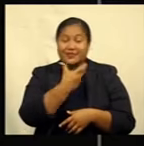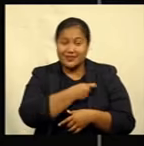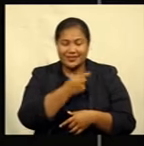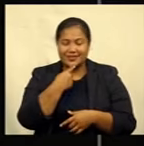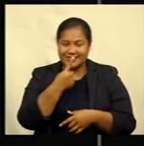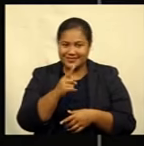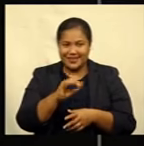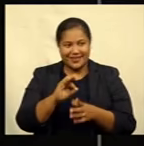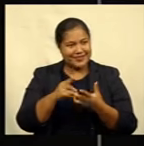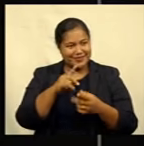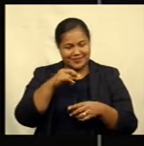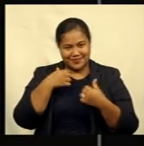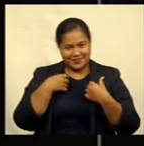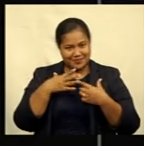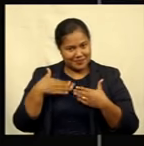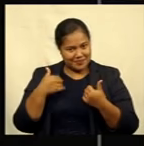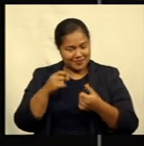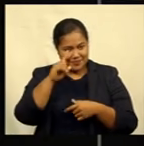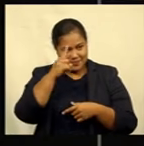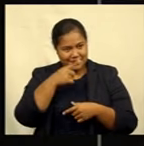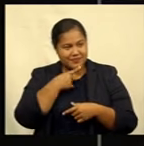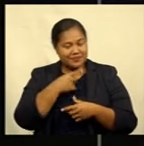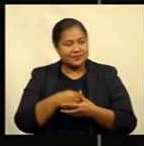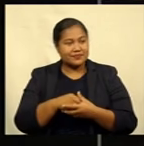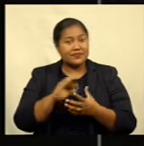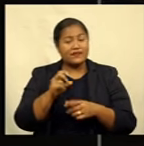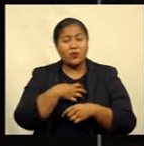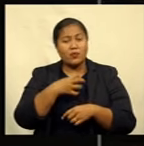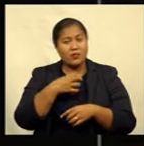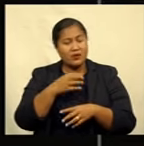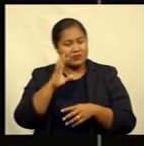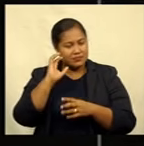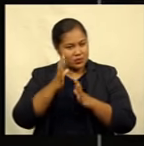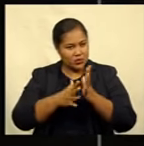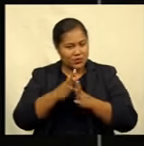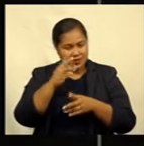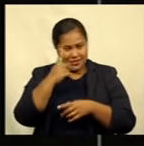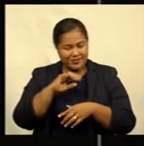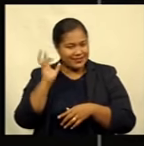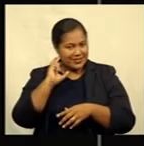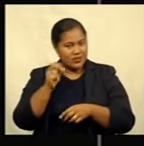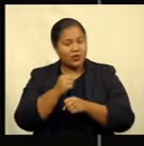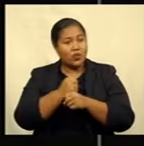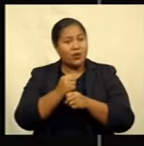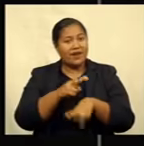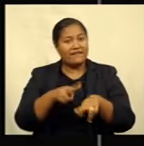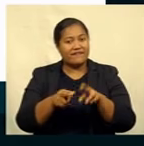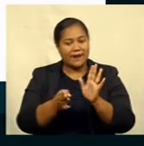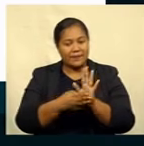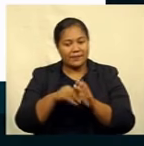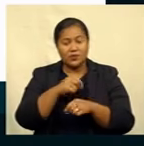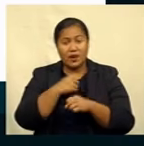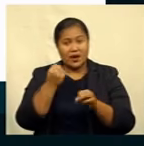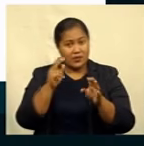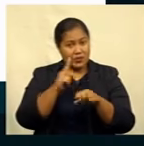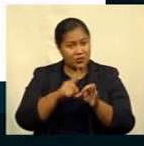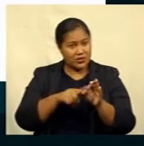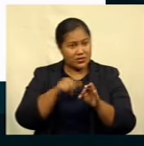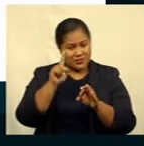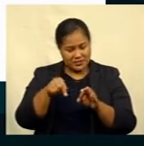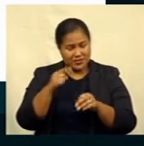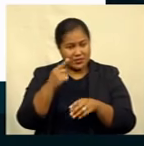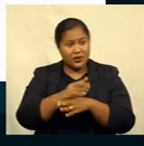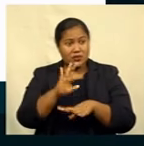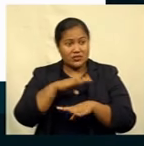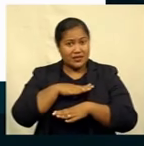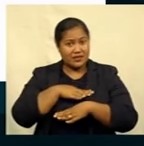patient. For these stories and others, tune in to our sister radio station, Gold FM. To our poll question, this week we are asking, are you satisfied